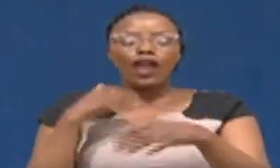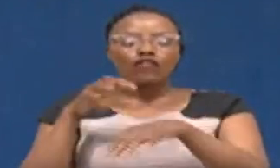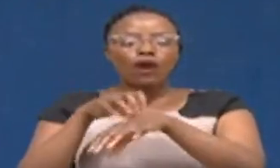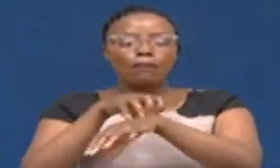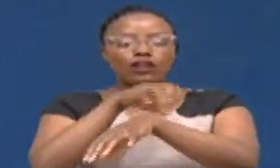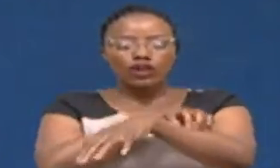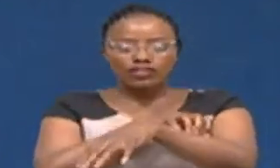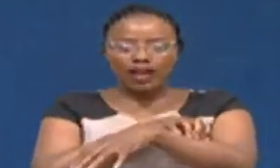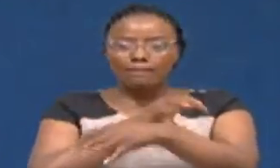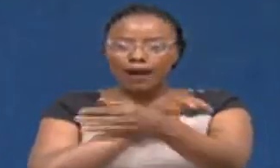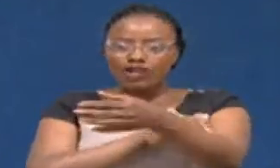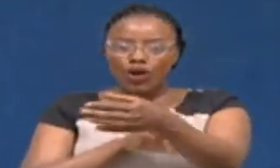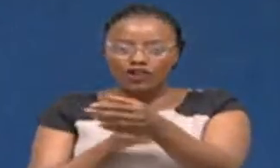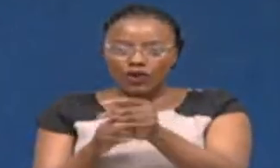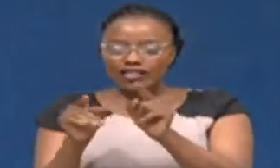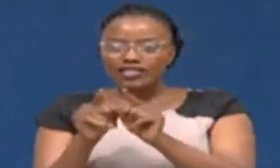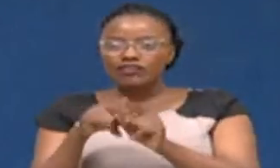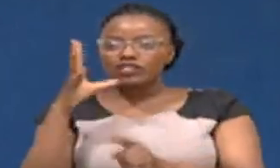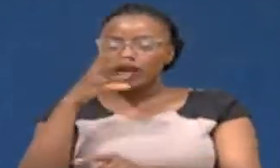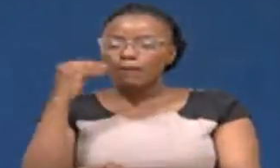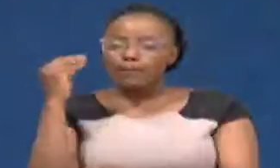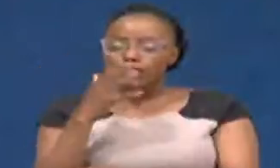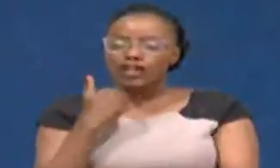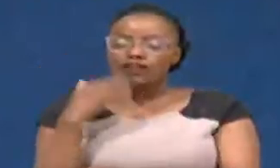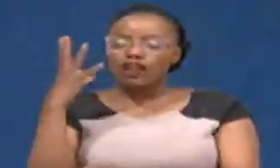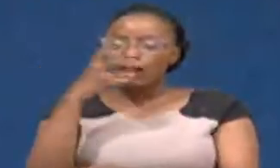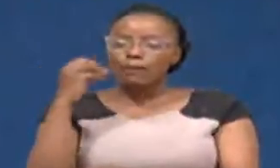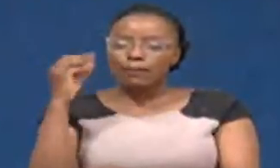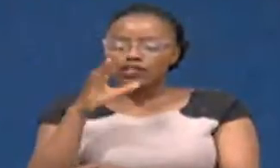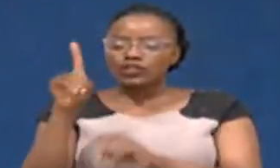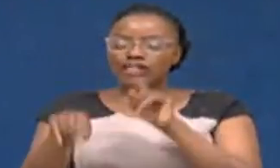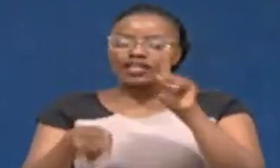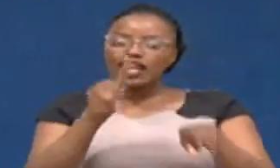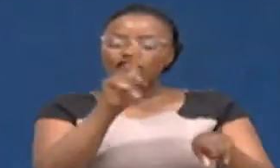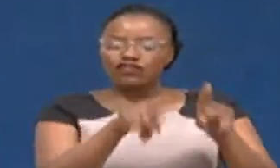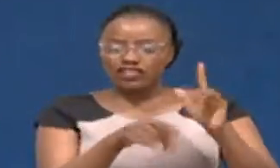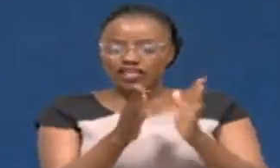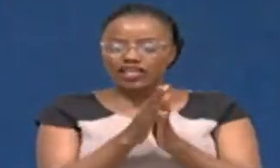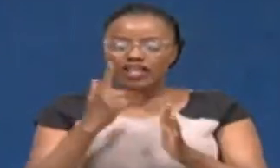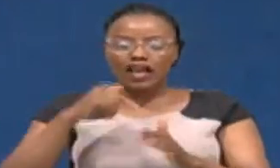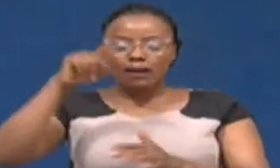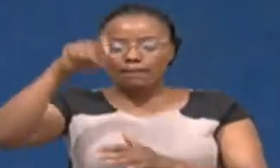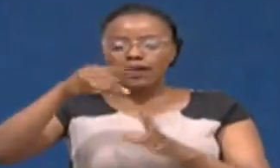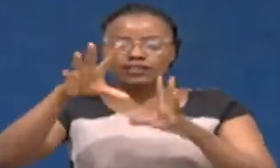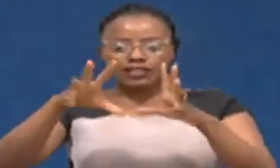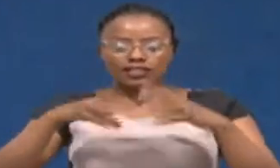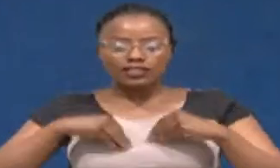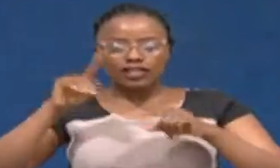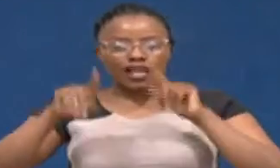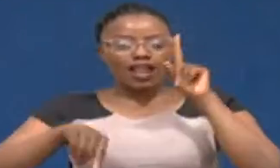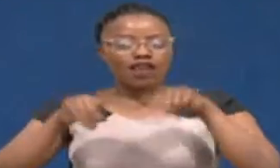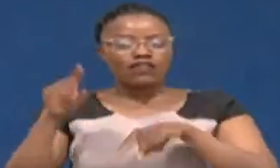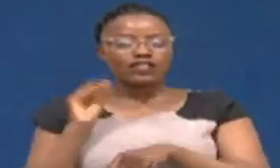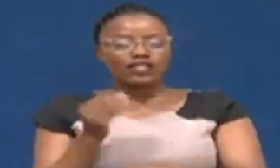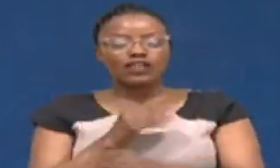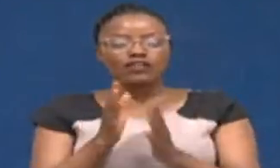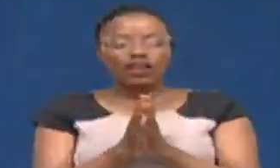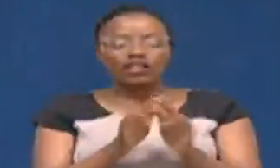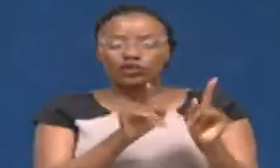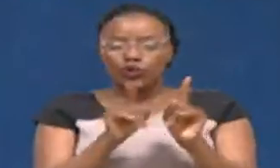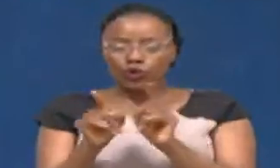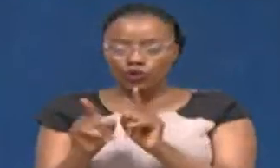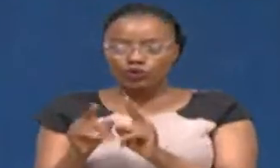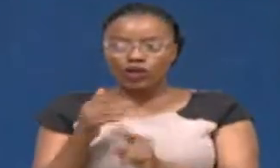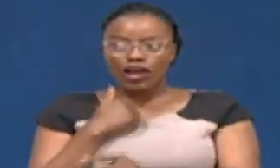madoadoas. Madoadoa is beauty. There is beauty in diversity, and we must embrace our diversity and come to